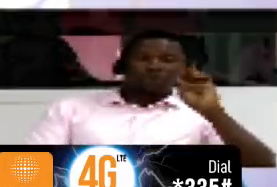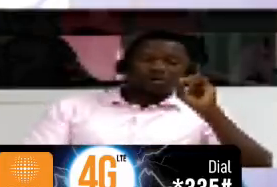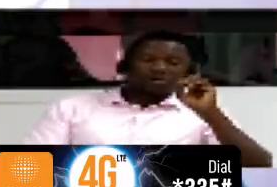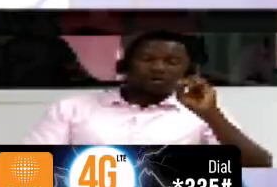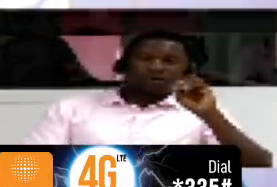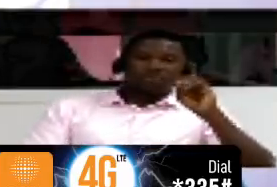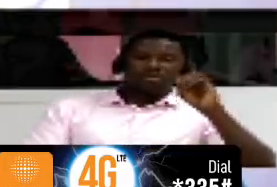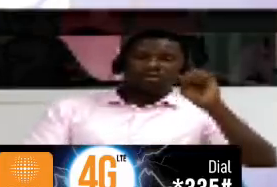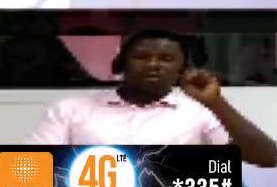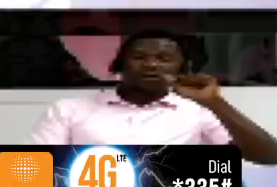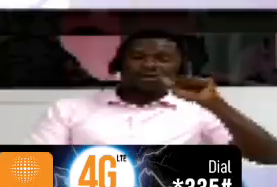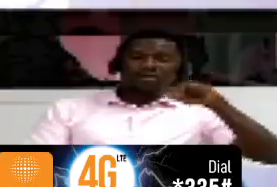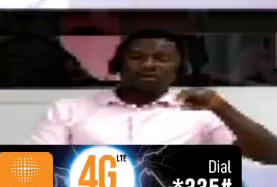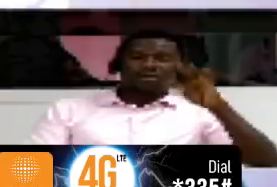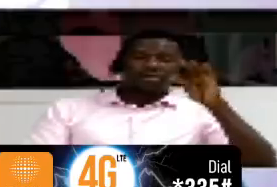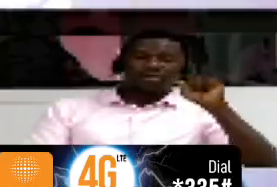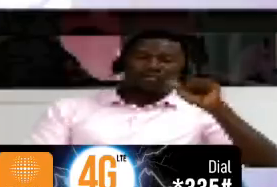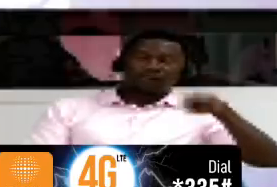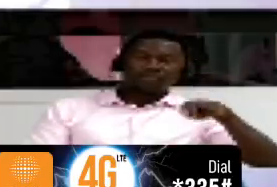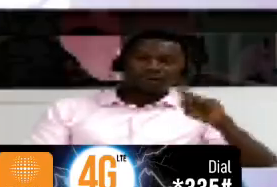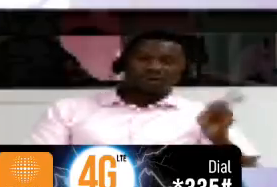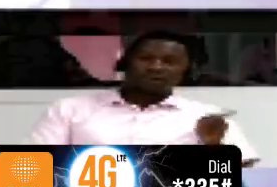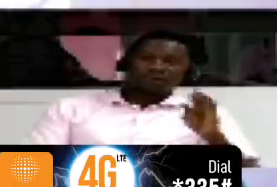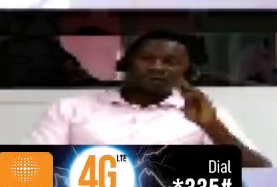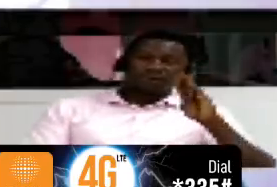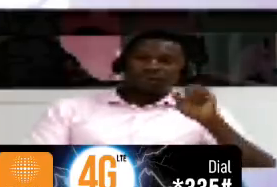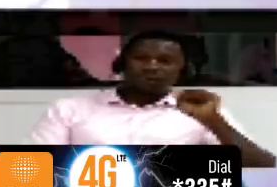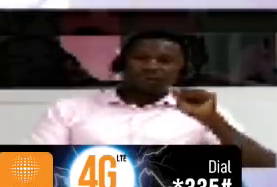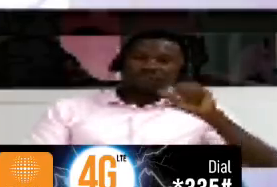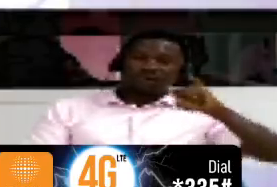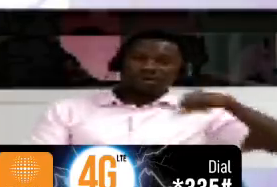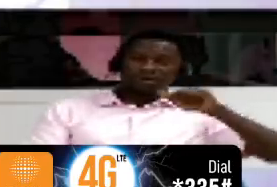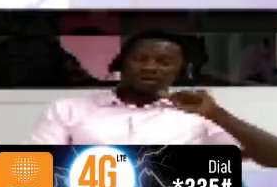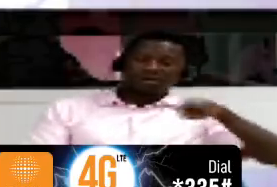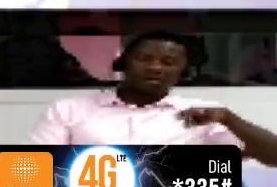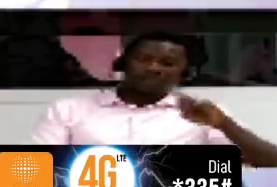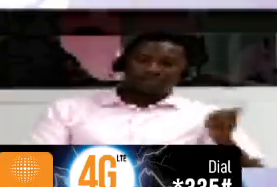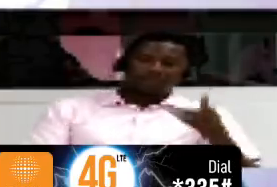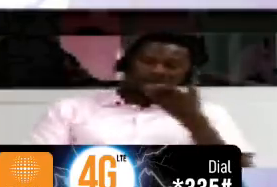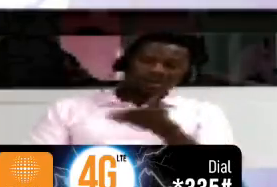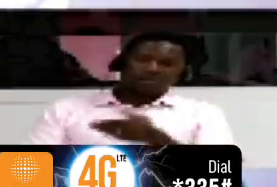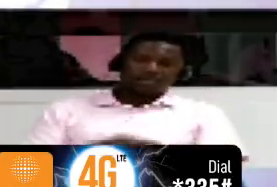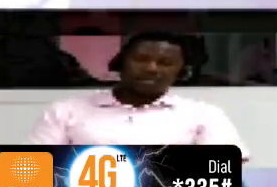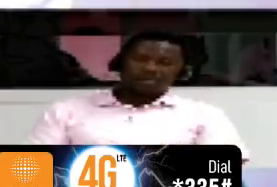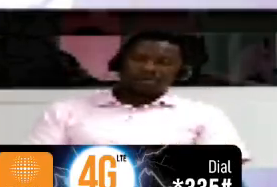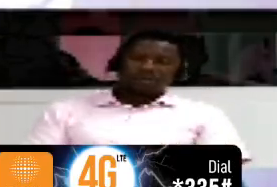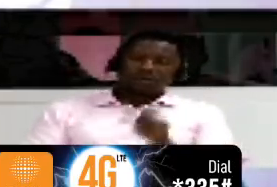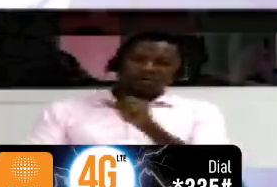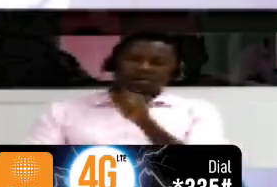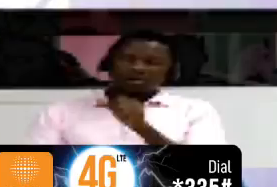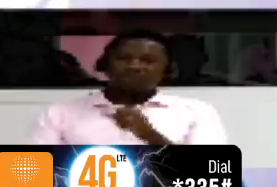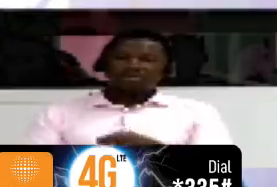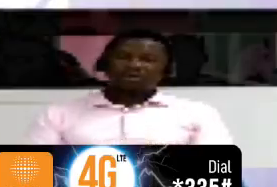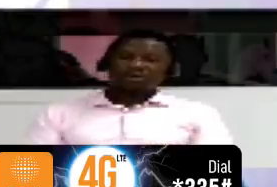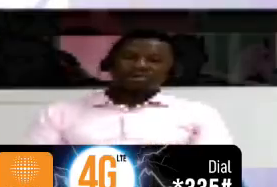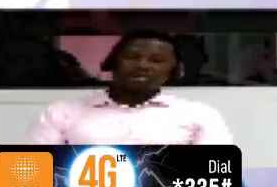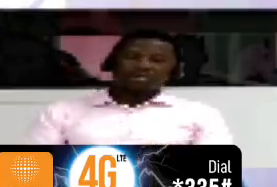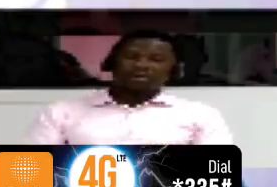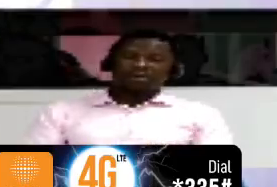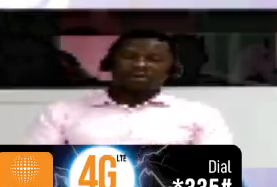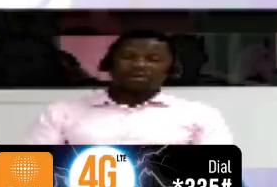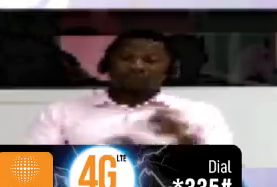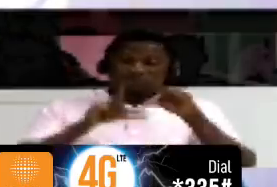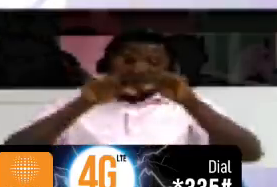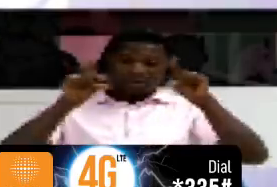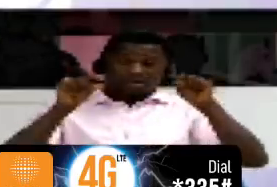Was anyone else present? Yeah, some immigration. I think immigration boss or representative from the immigration were there. State House were